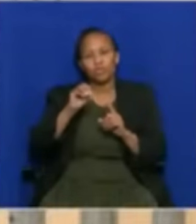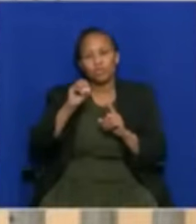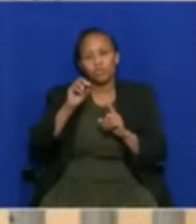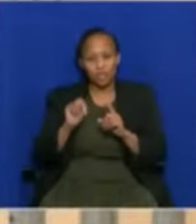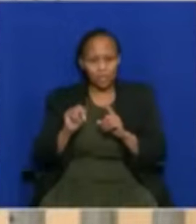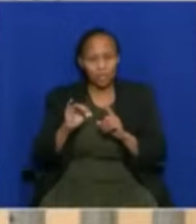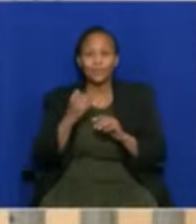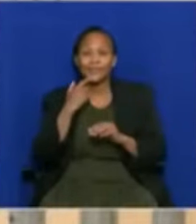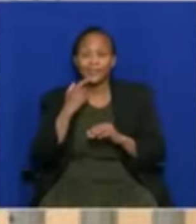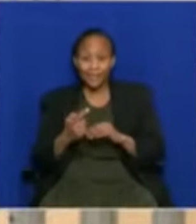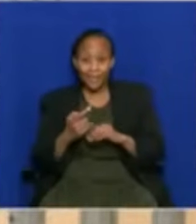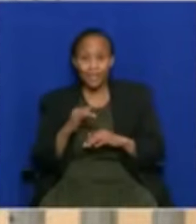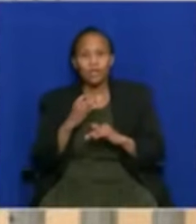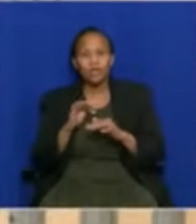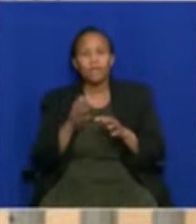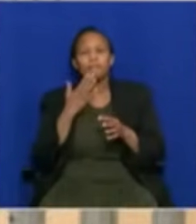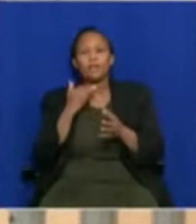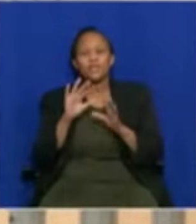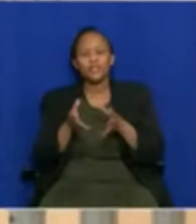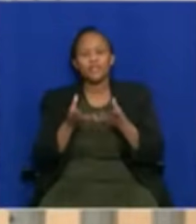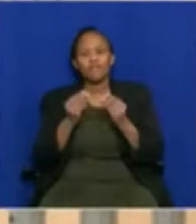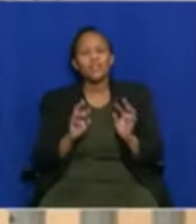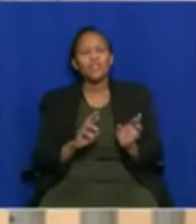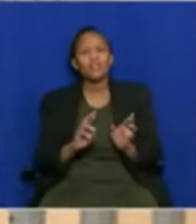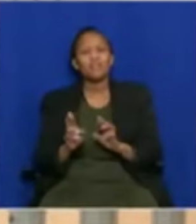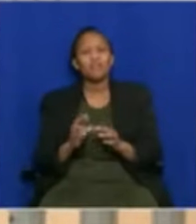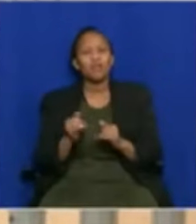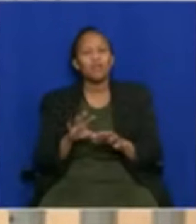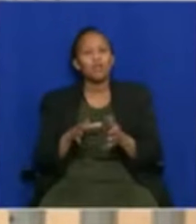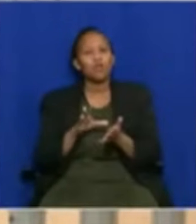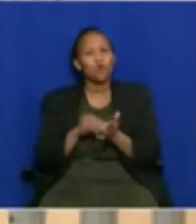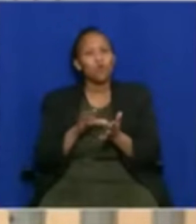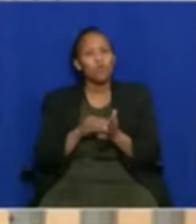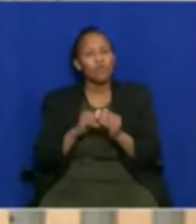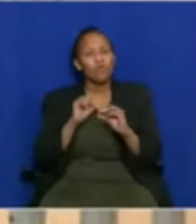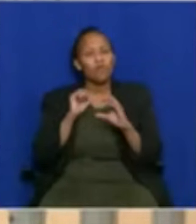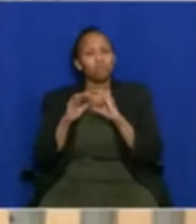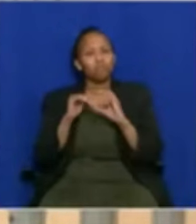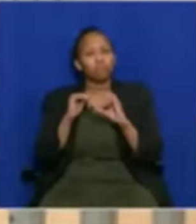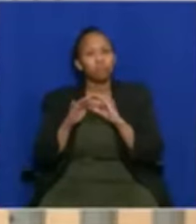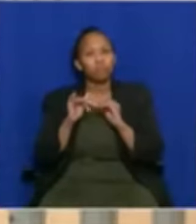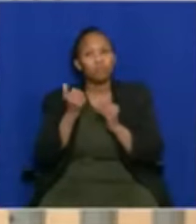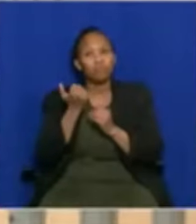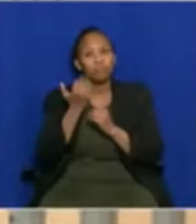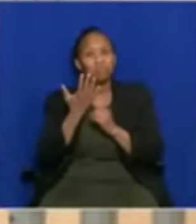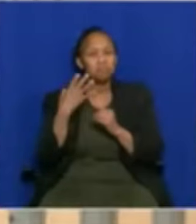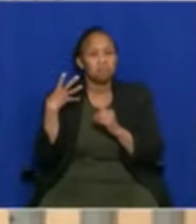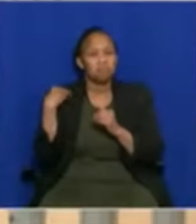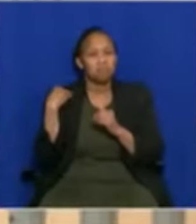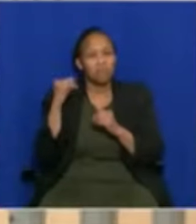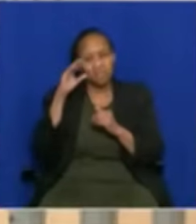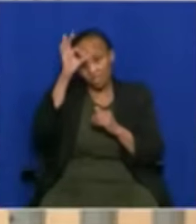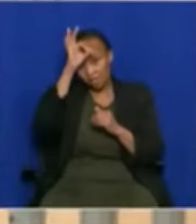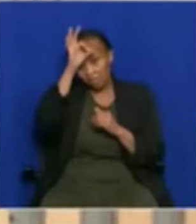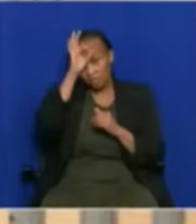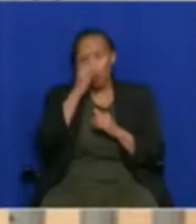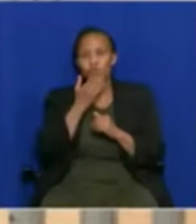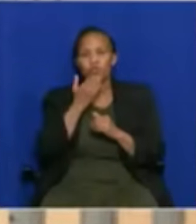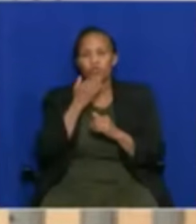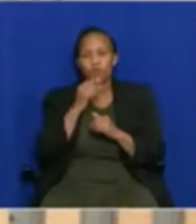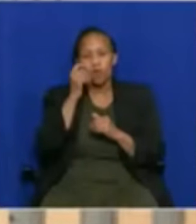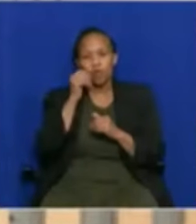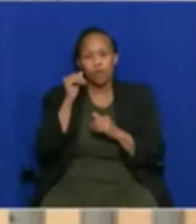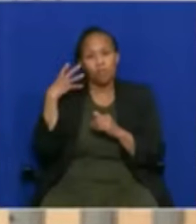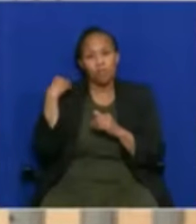for ease of reference a copy of written correspondence addressed to the Honorable Minister of Police, Honorable Senzo Mtunu, by Member of Parliament,